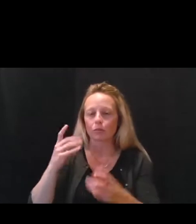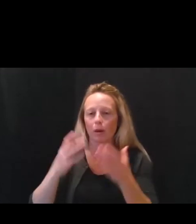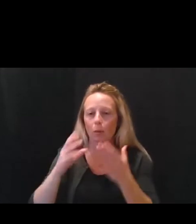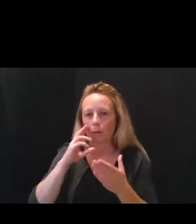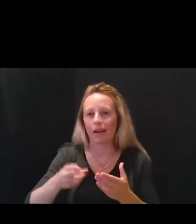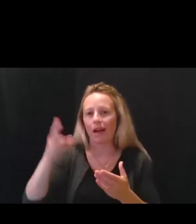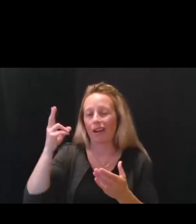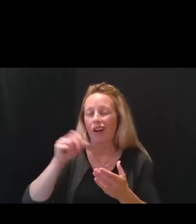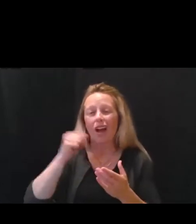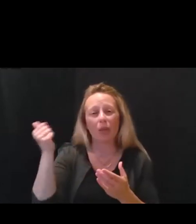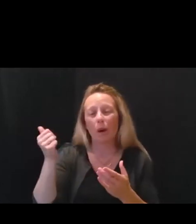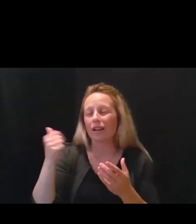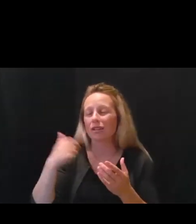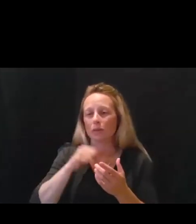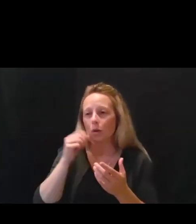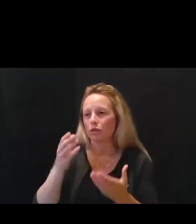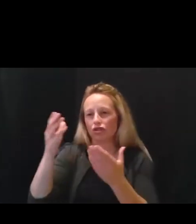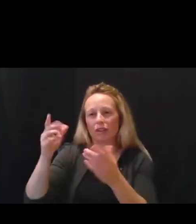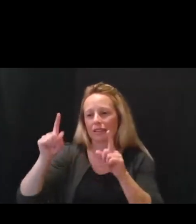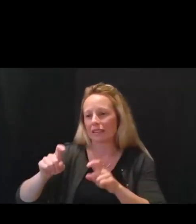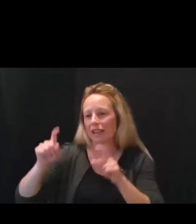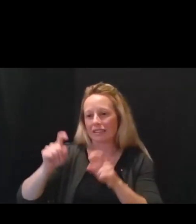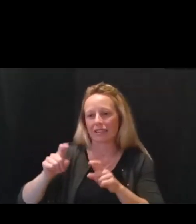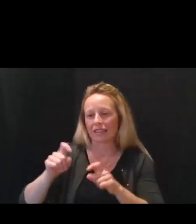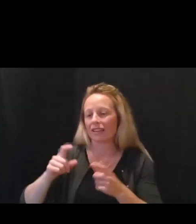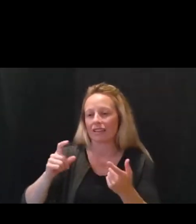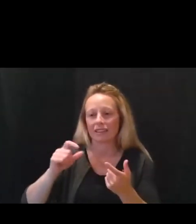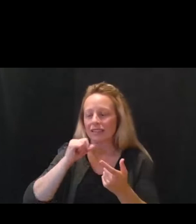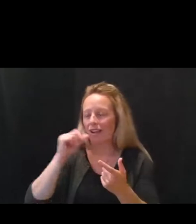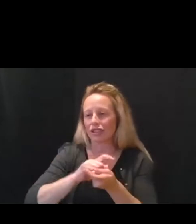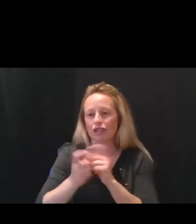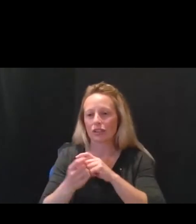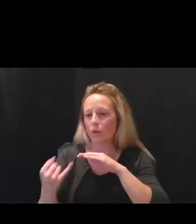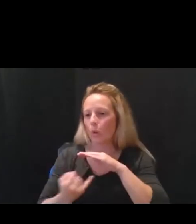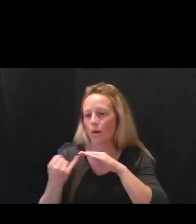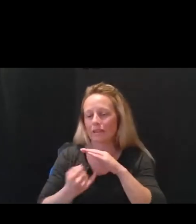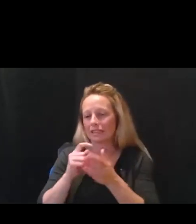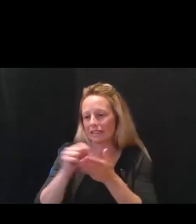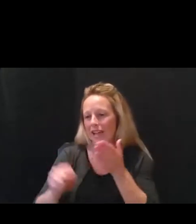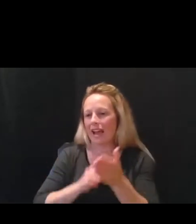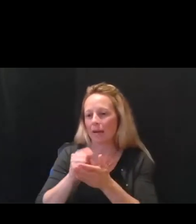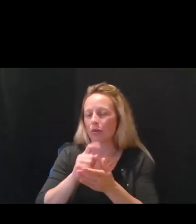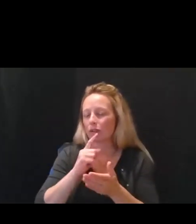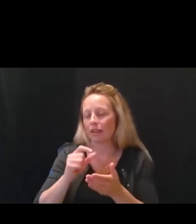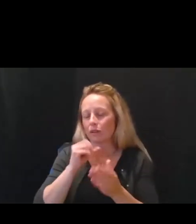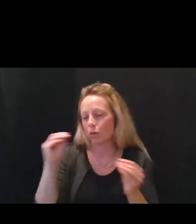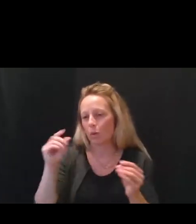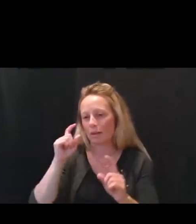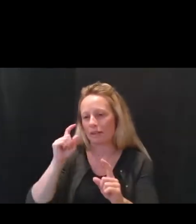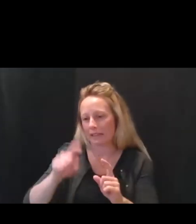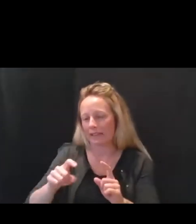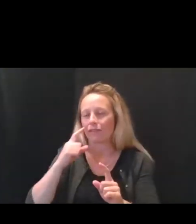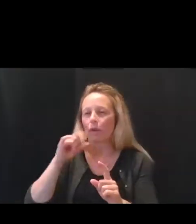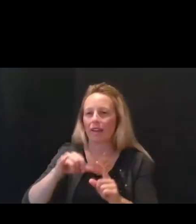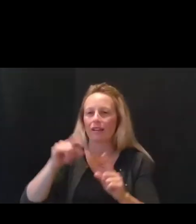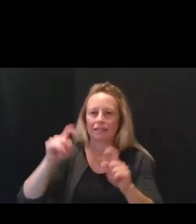for testing. The results of the test are not going to change the quarantine period. So really there is no sense for it. Anytime during